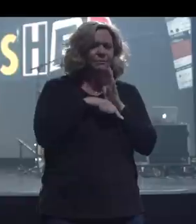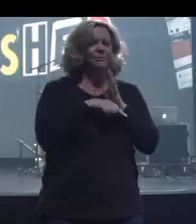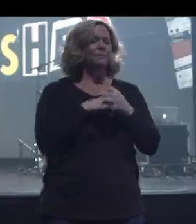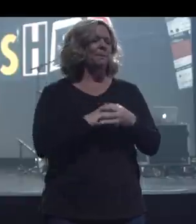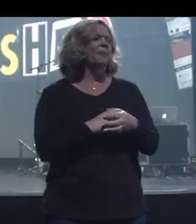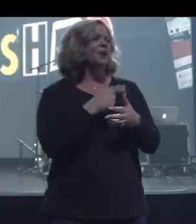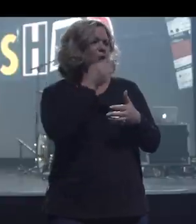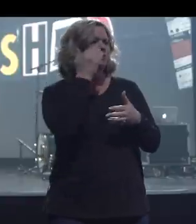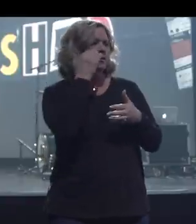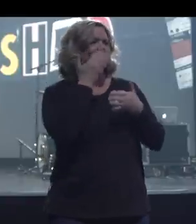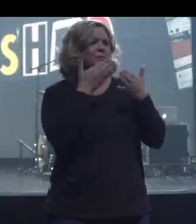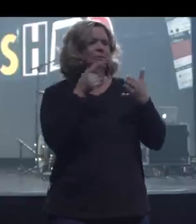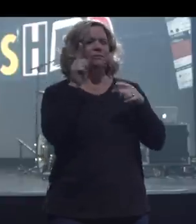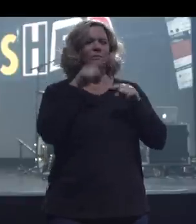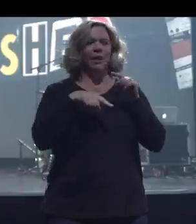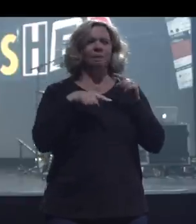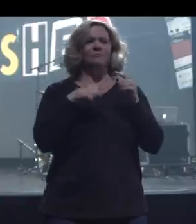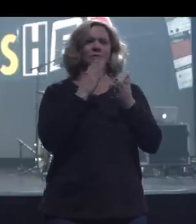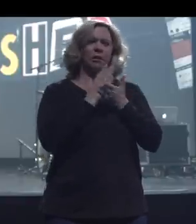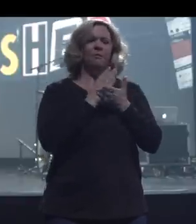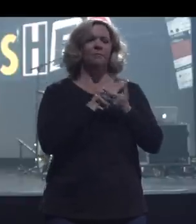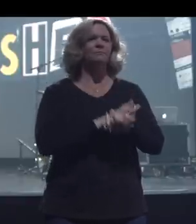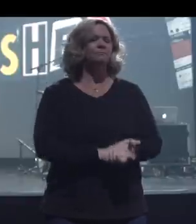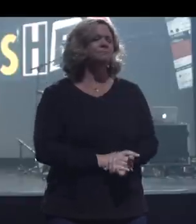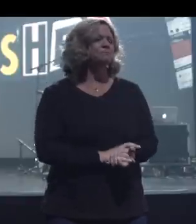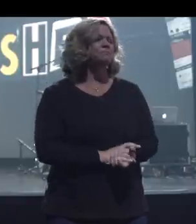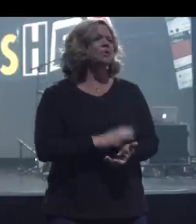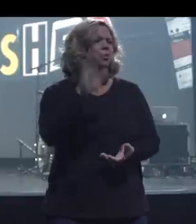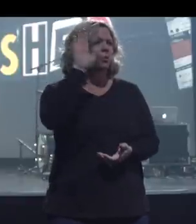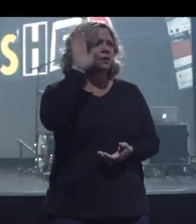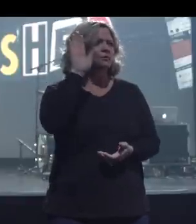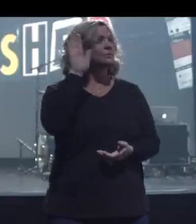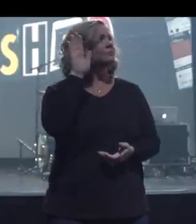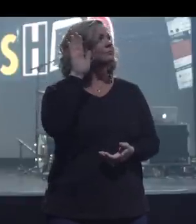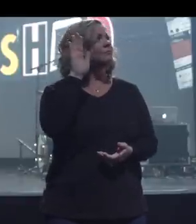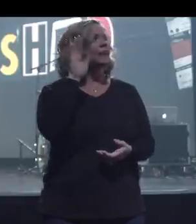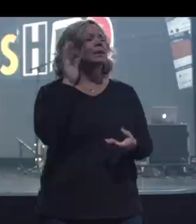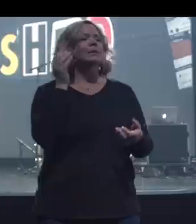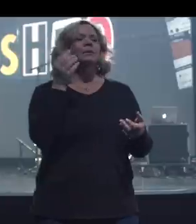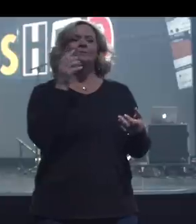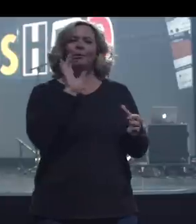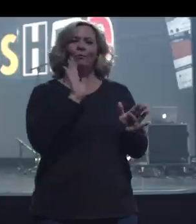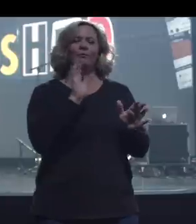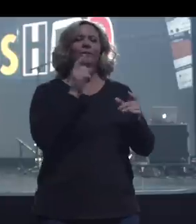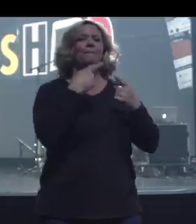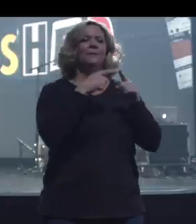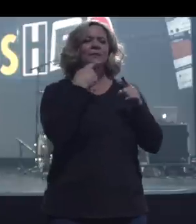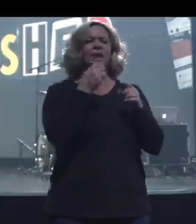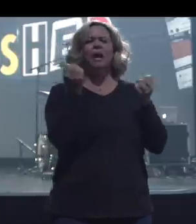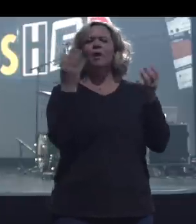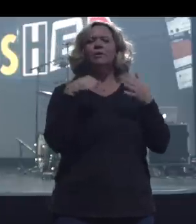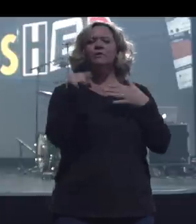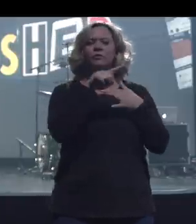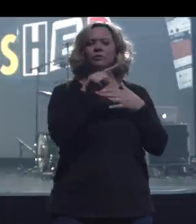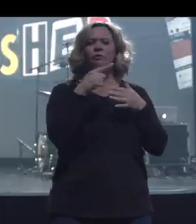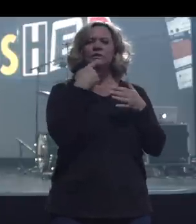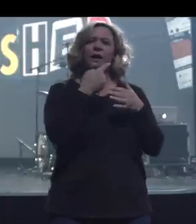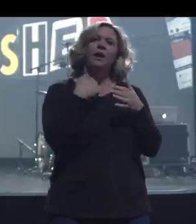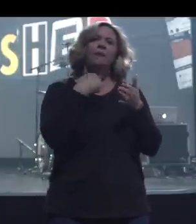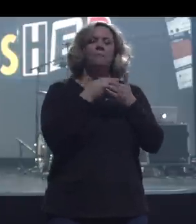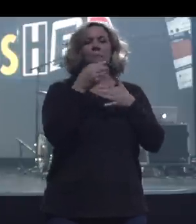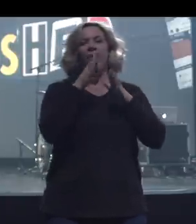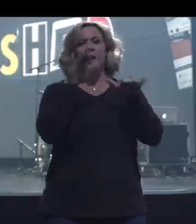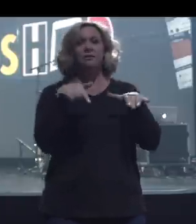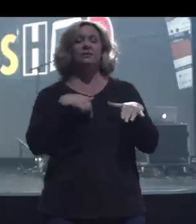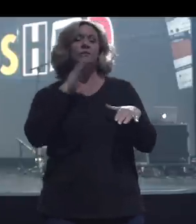know this. Let me give you a couple examples. And, you know, don't raise your hand, but do a little gut check. How many of you have said this when buying a house? This